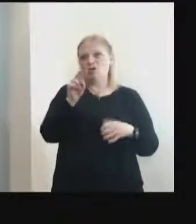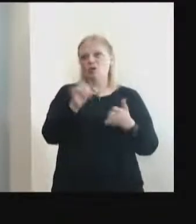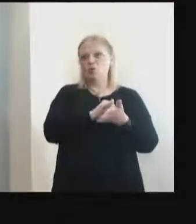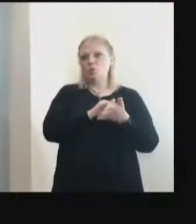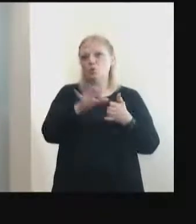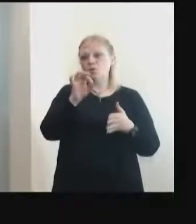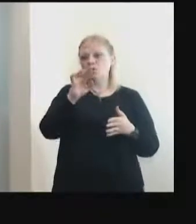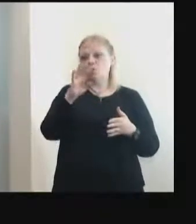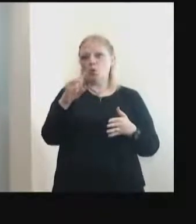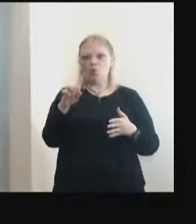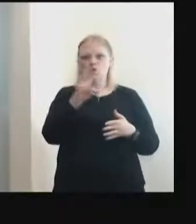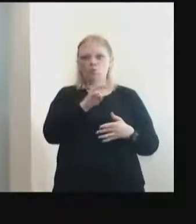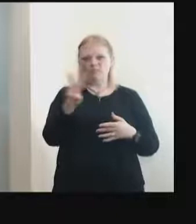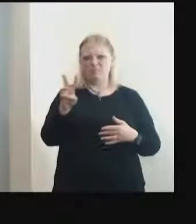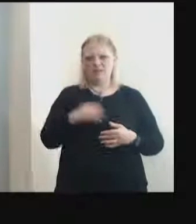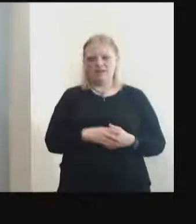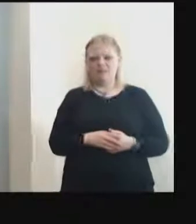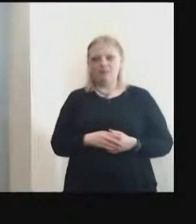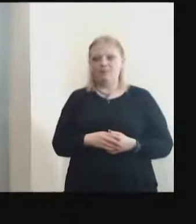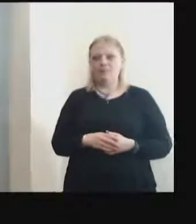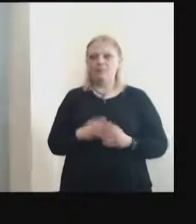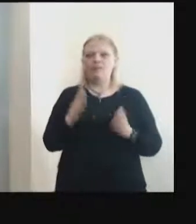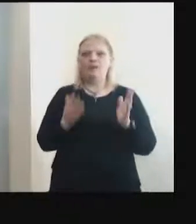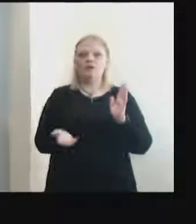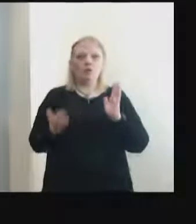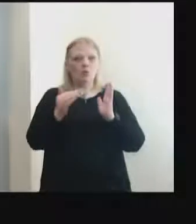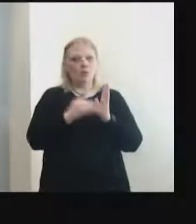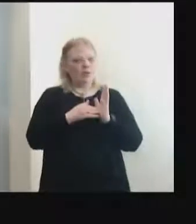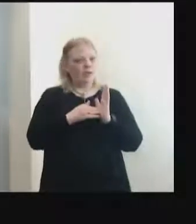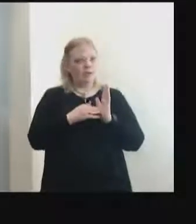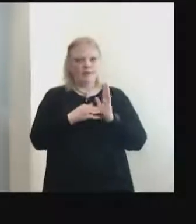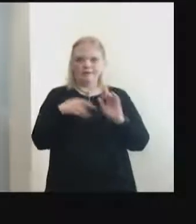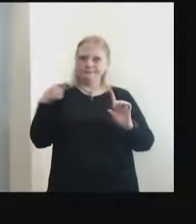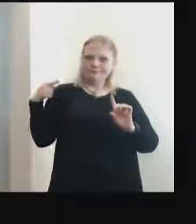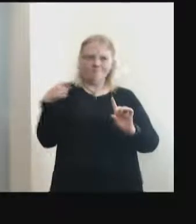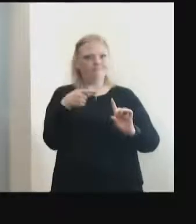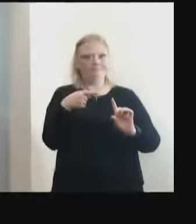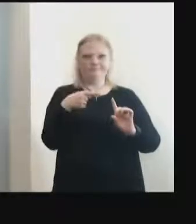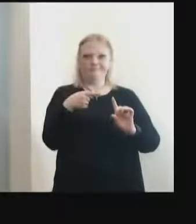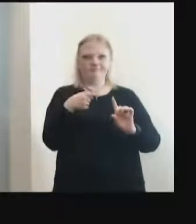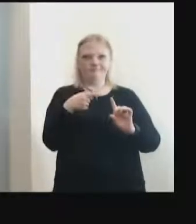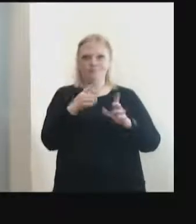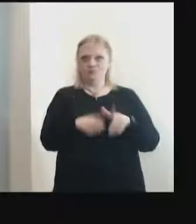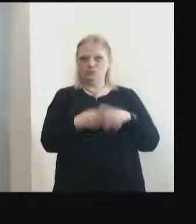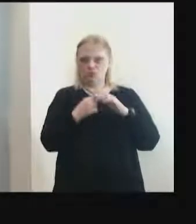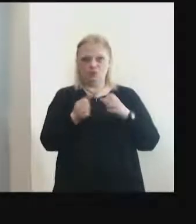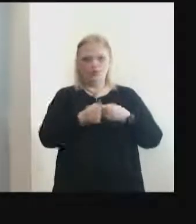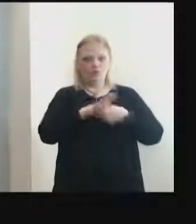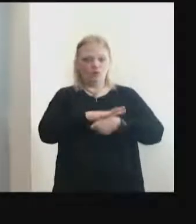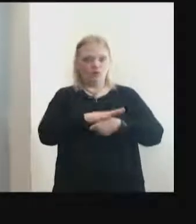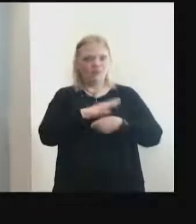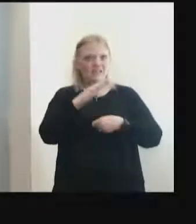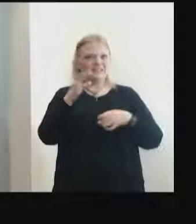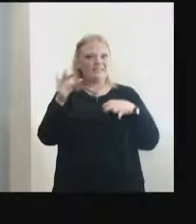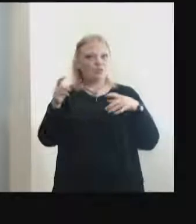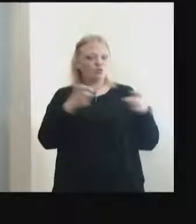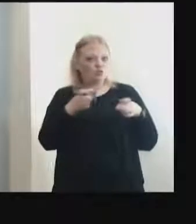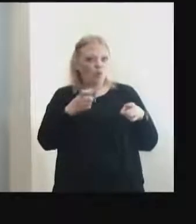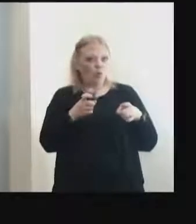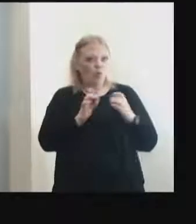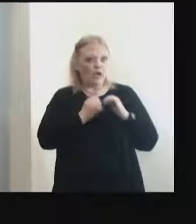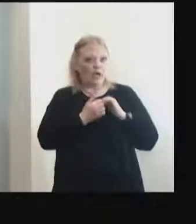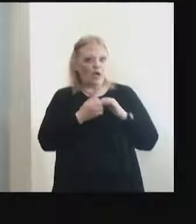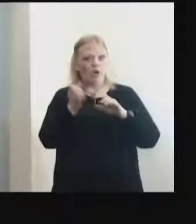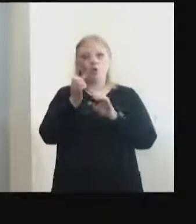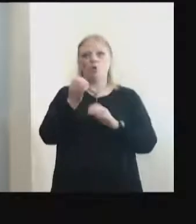website. Again, our bread and butter, where we start with COVID-19 control, is making sure that people know